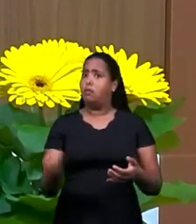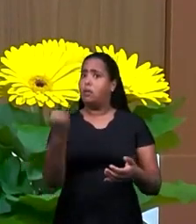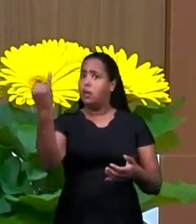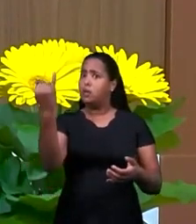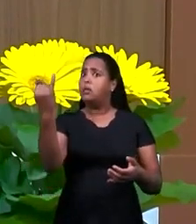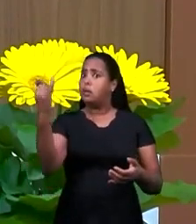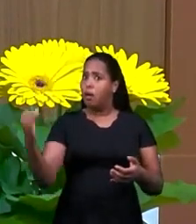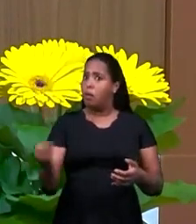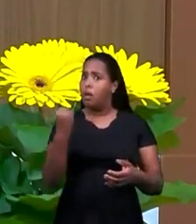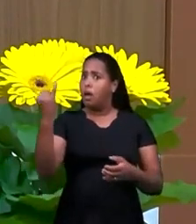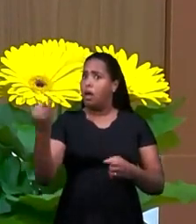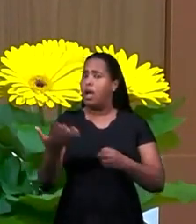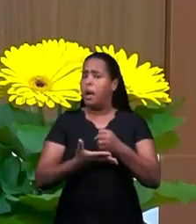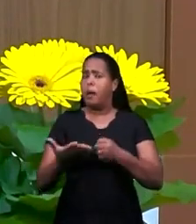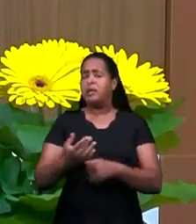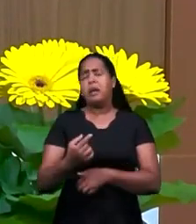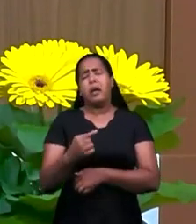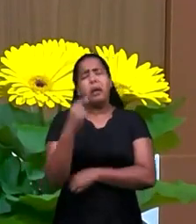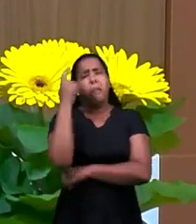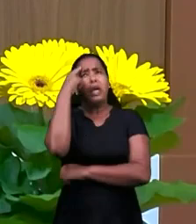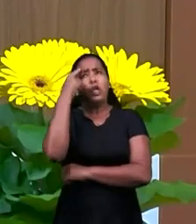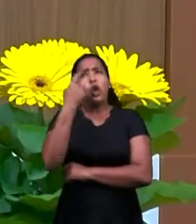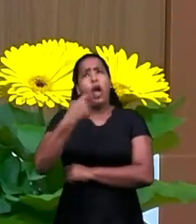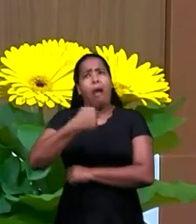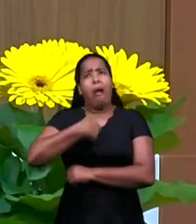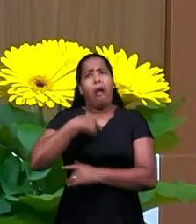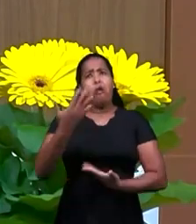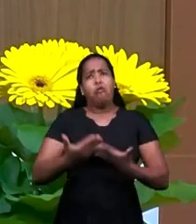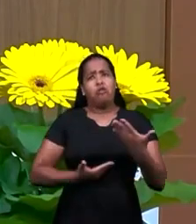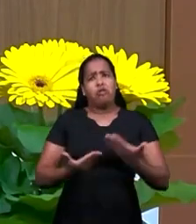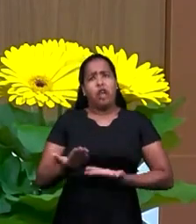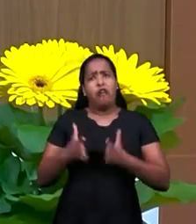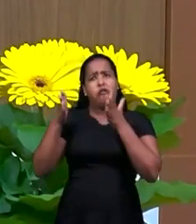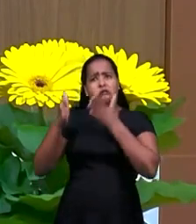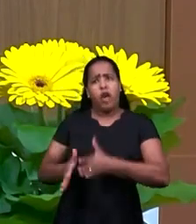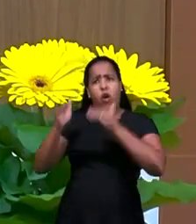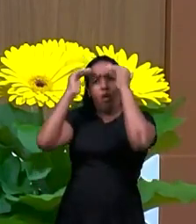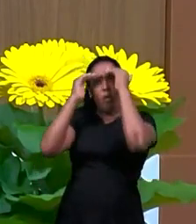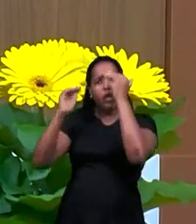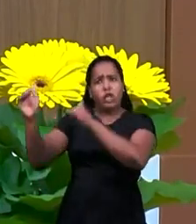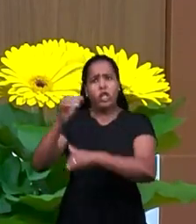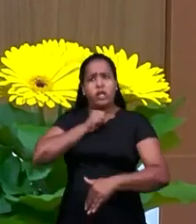important. Sometimes we say, we are priests, yes, but we are priests